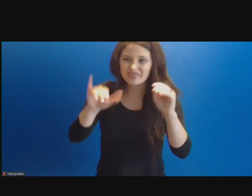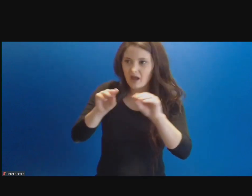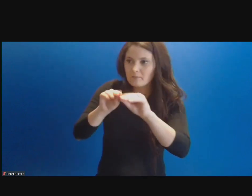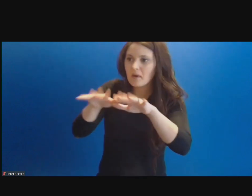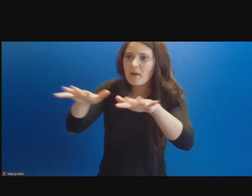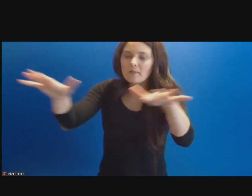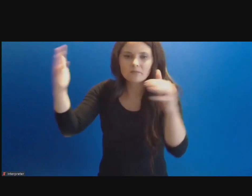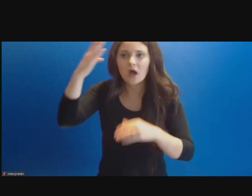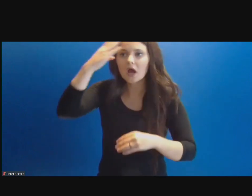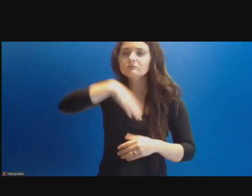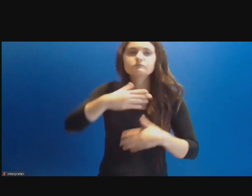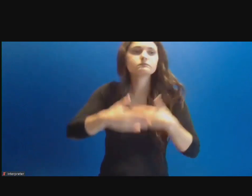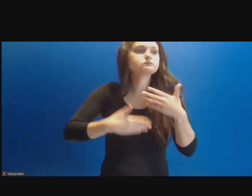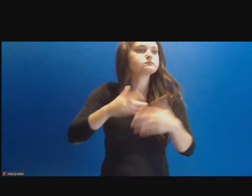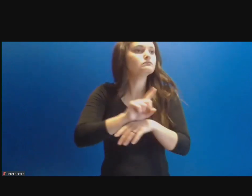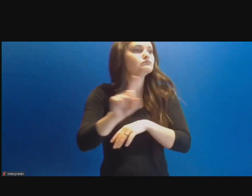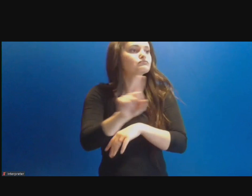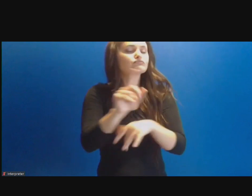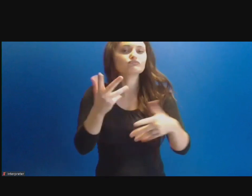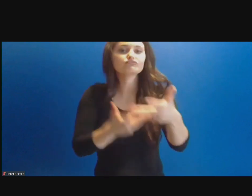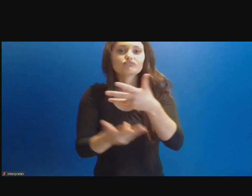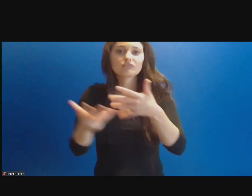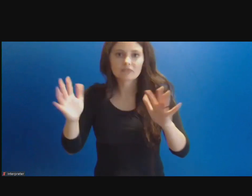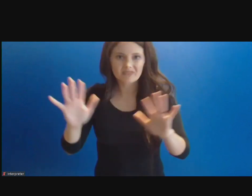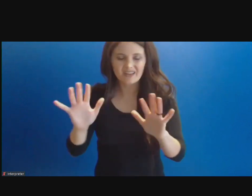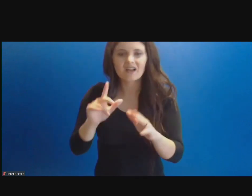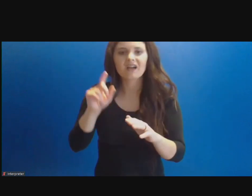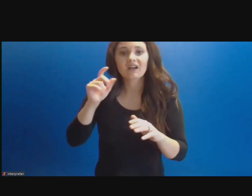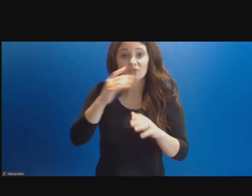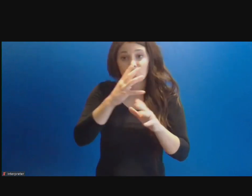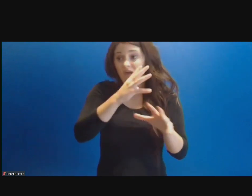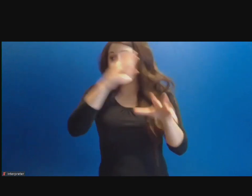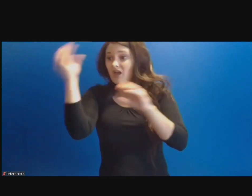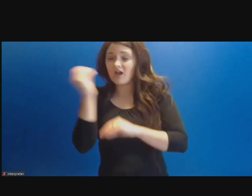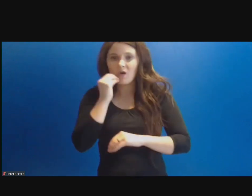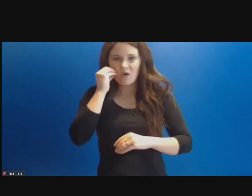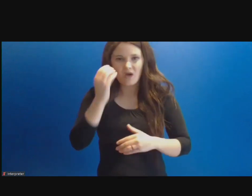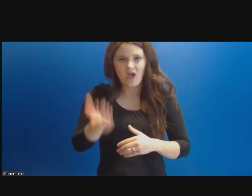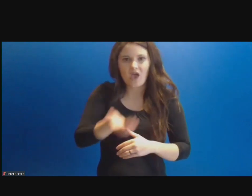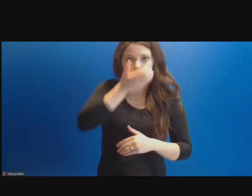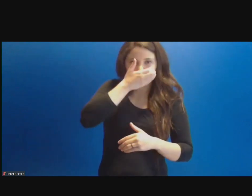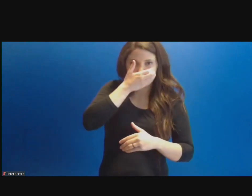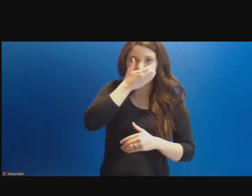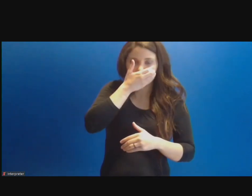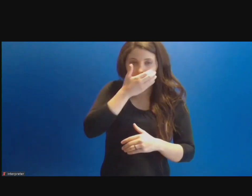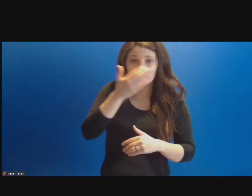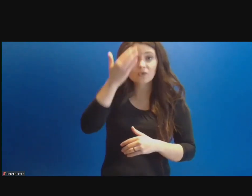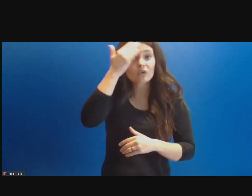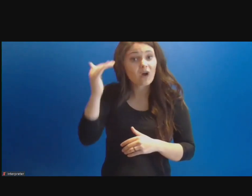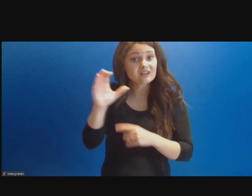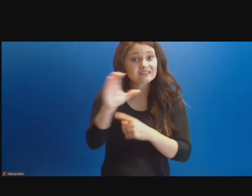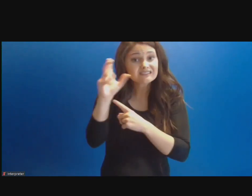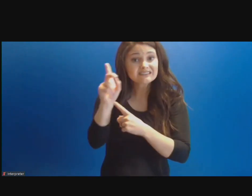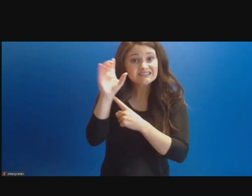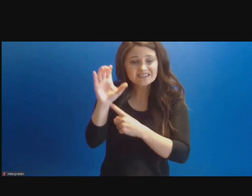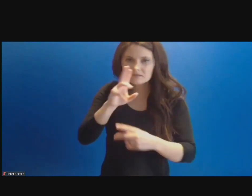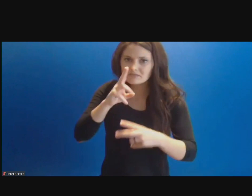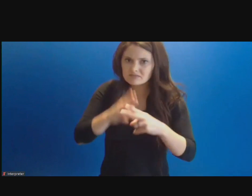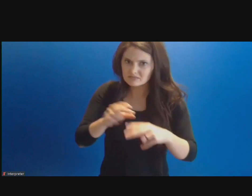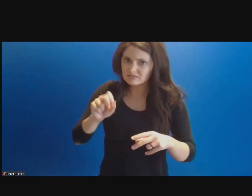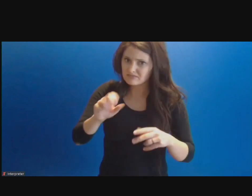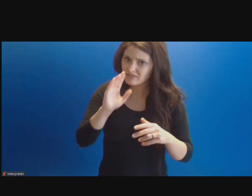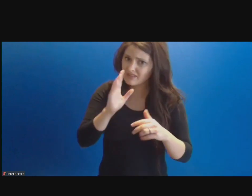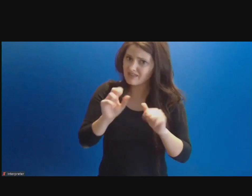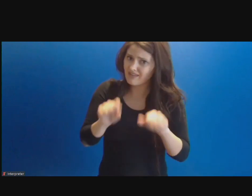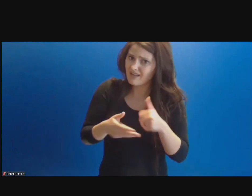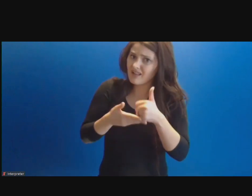So when you leave the house, I need you to wear one of these, because the CDC says it probably does help